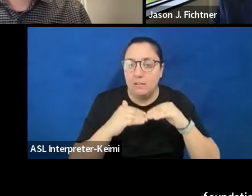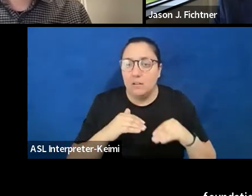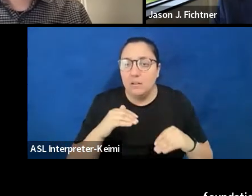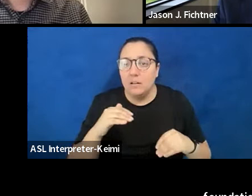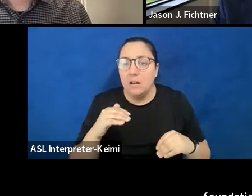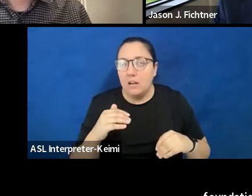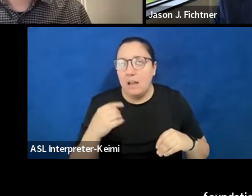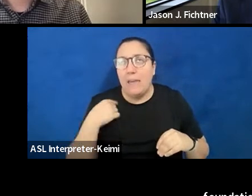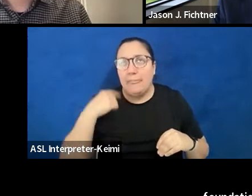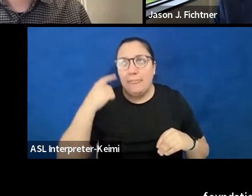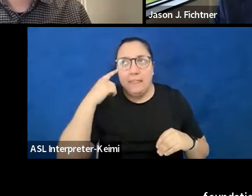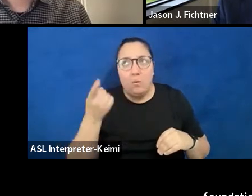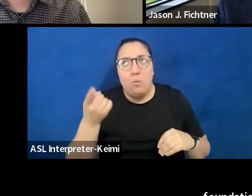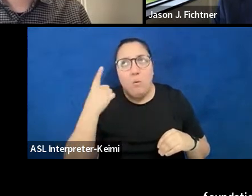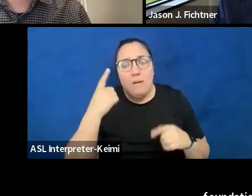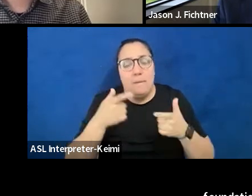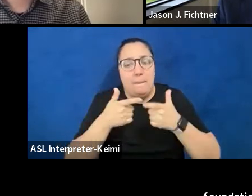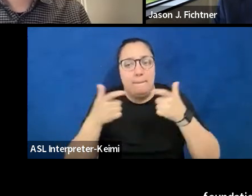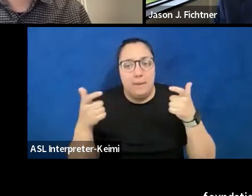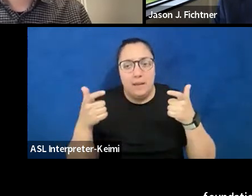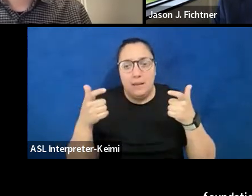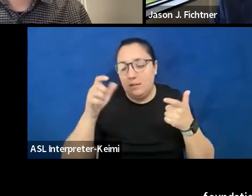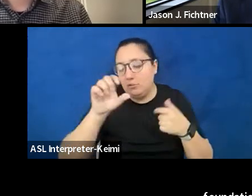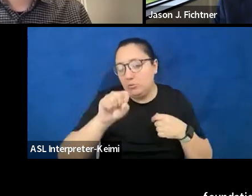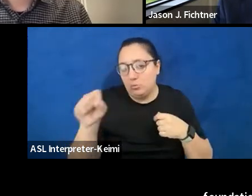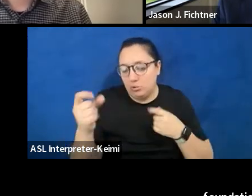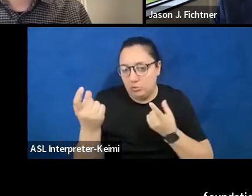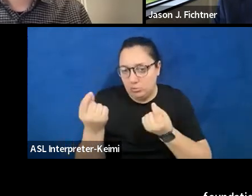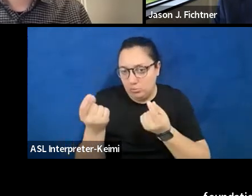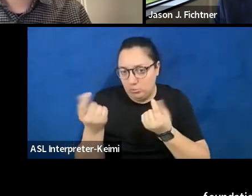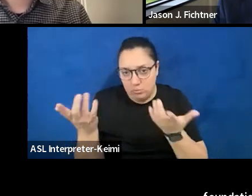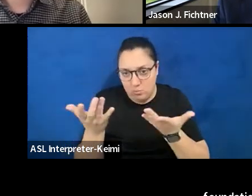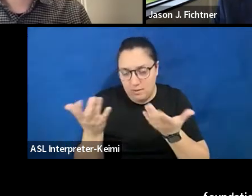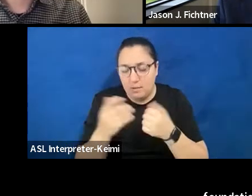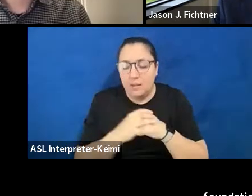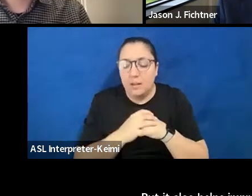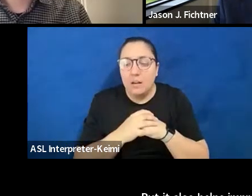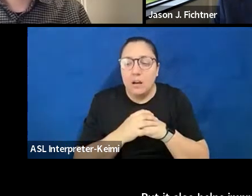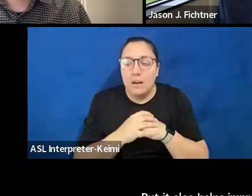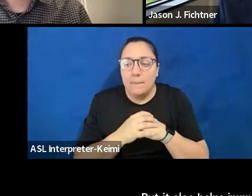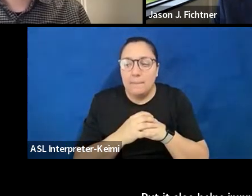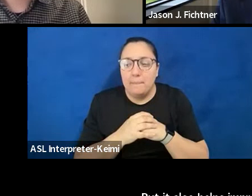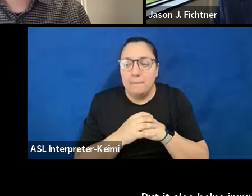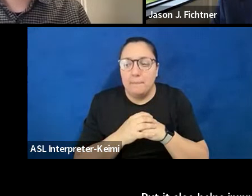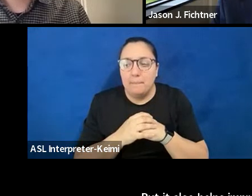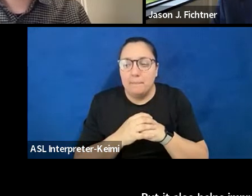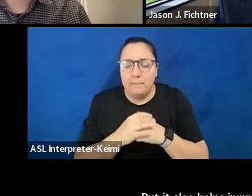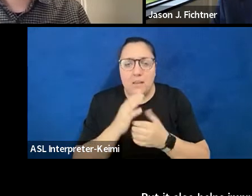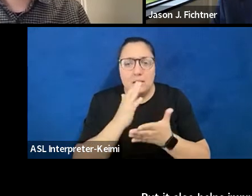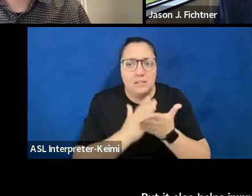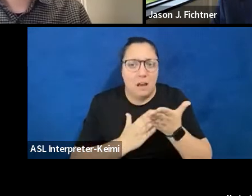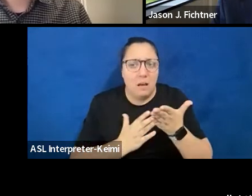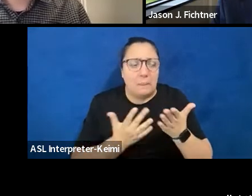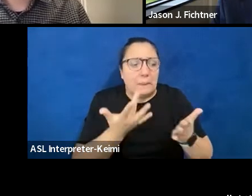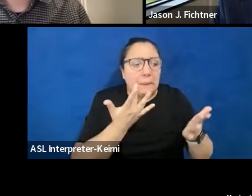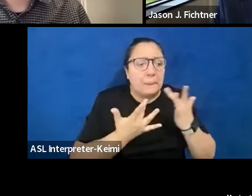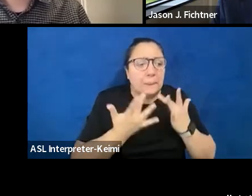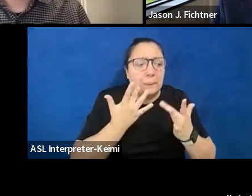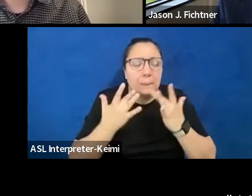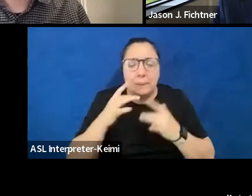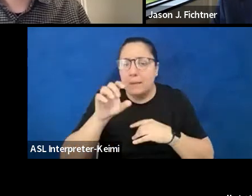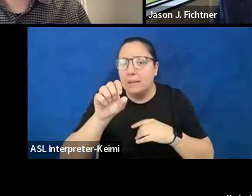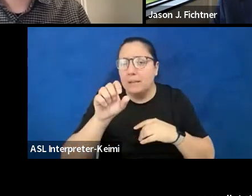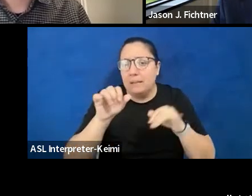of the big things that Social Security does is makes up for some of the systemic discrimination